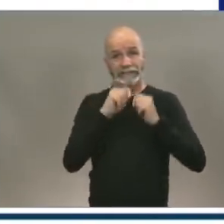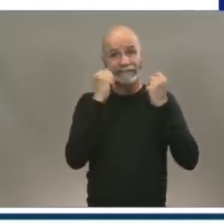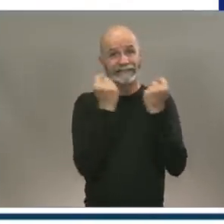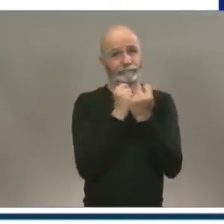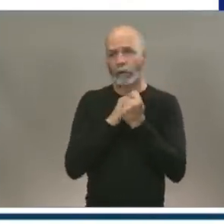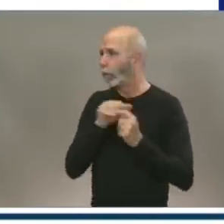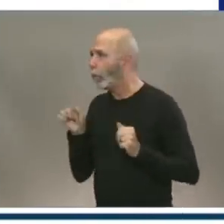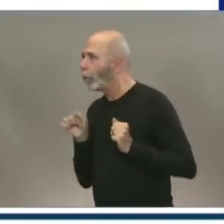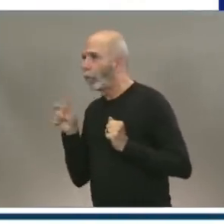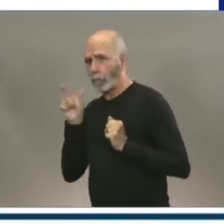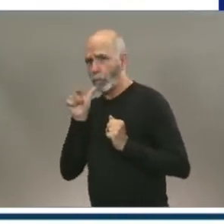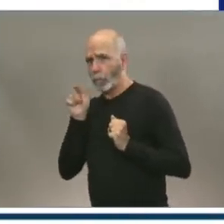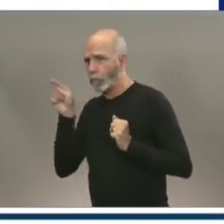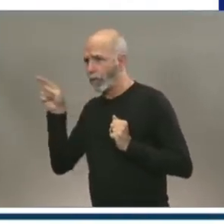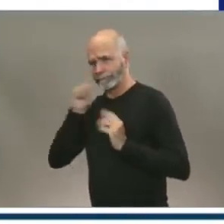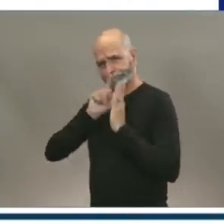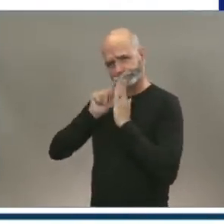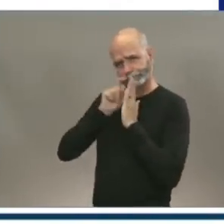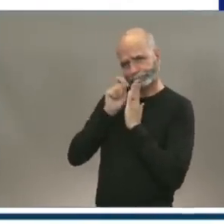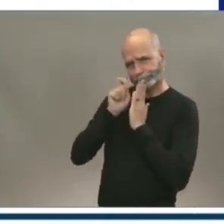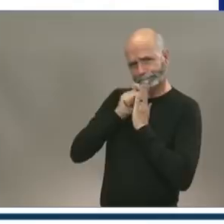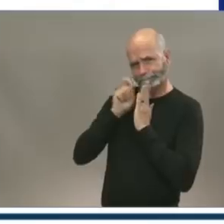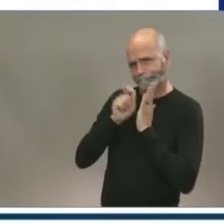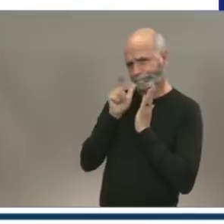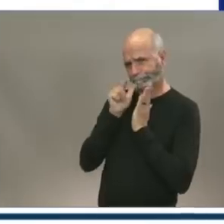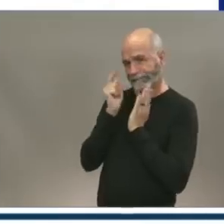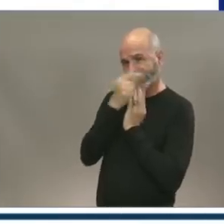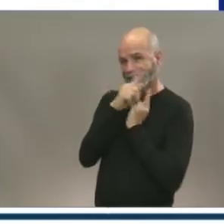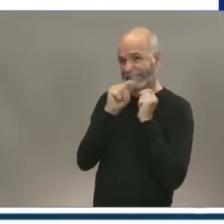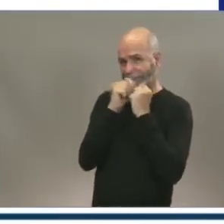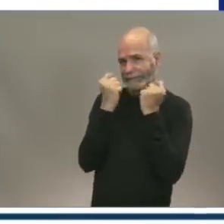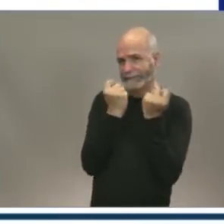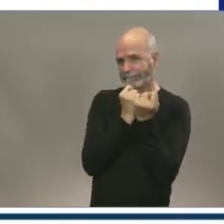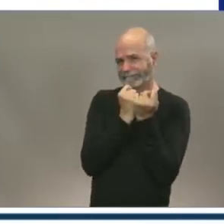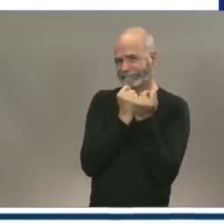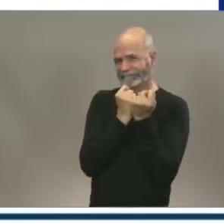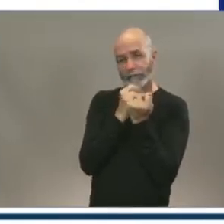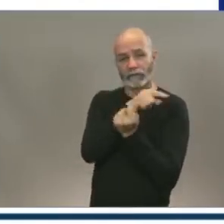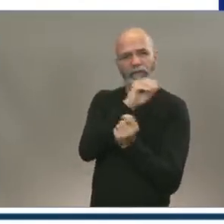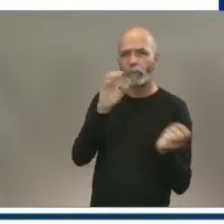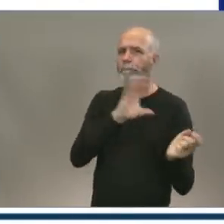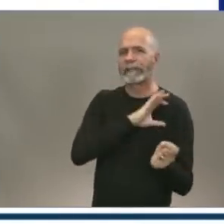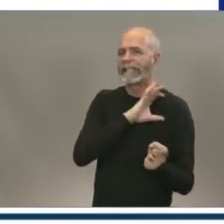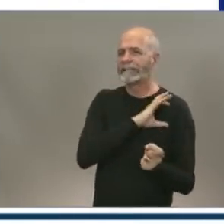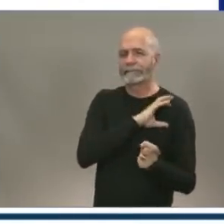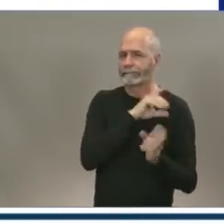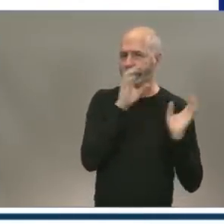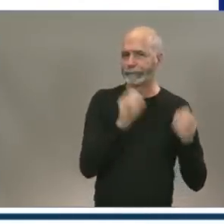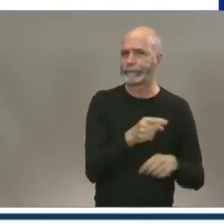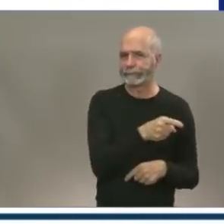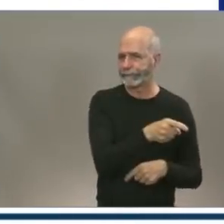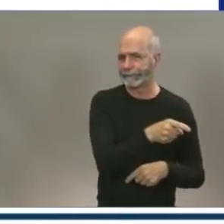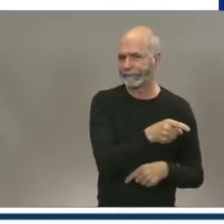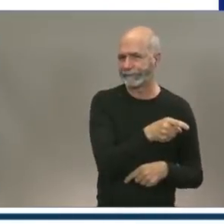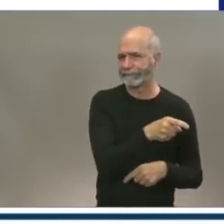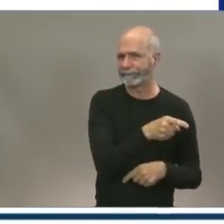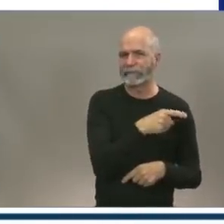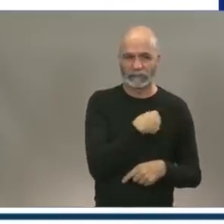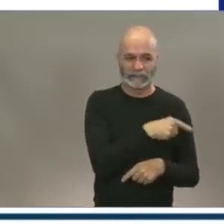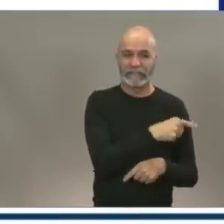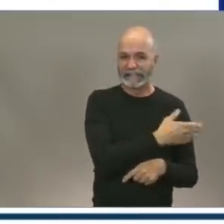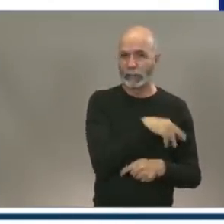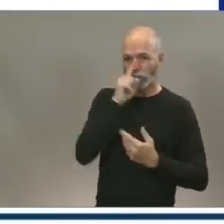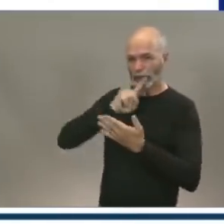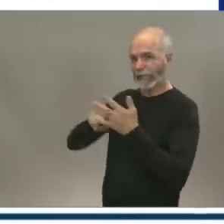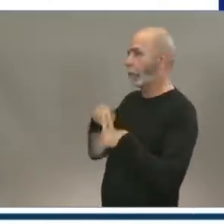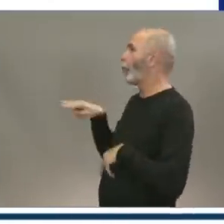investigation. I will say that I certainly put a lot of pressure on them to make sure that investigation happened.